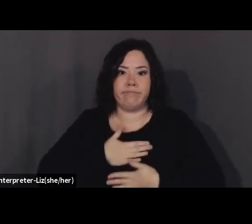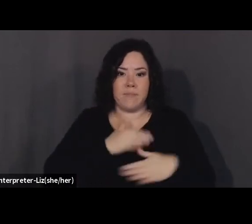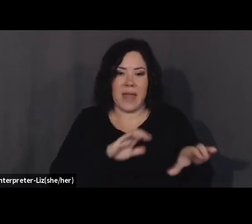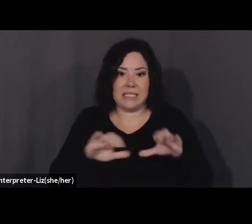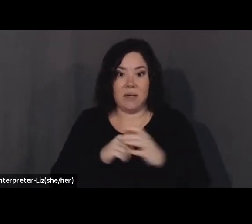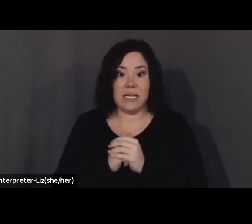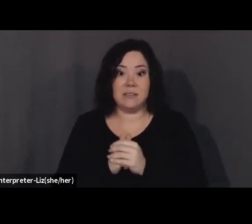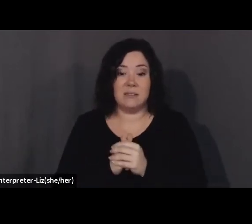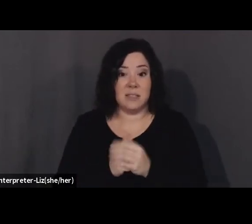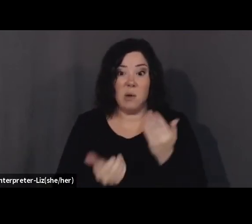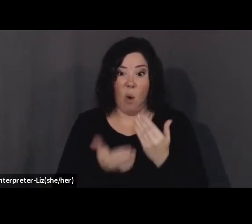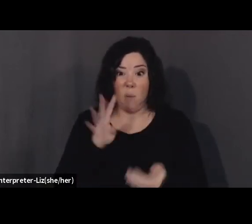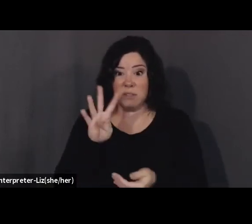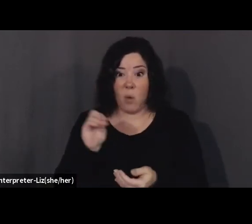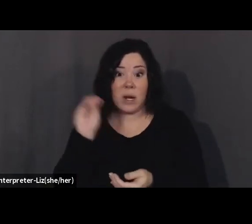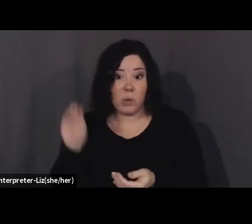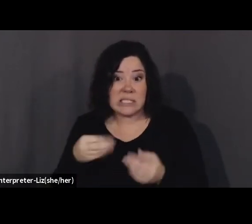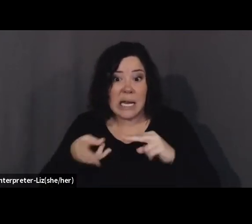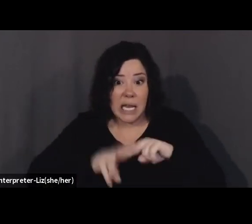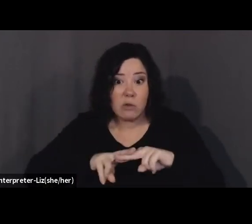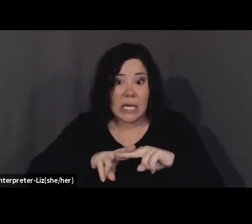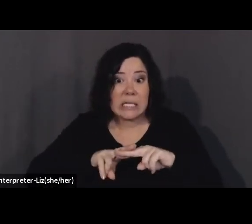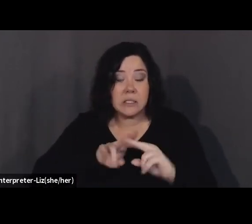almost 40% increase in the social and